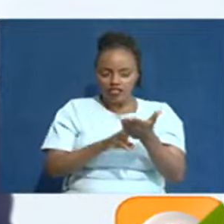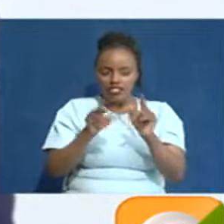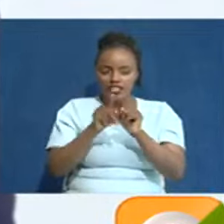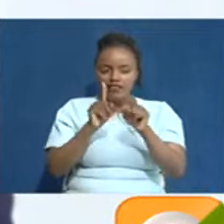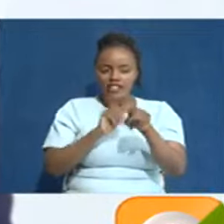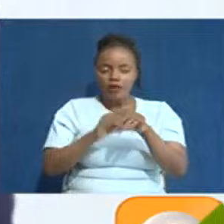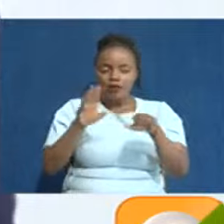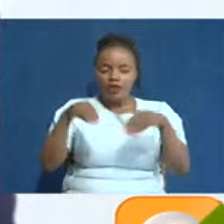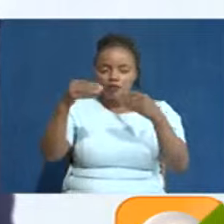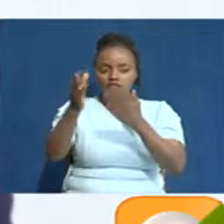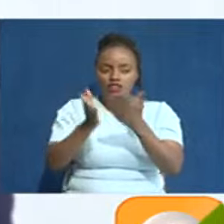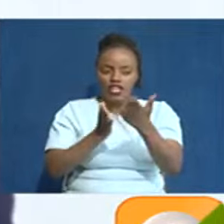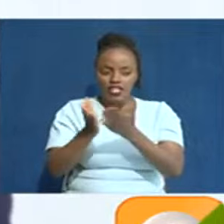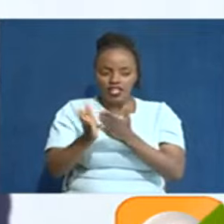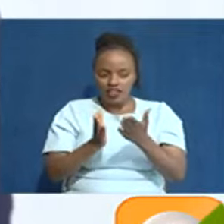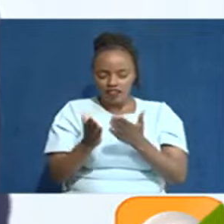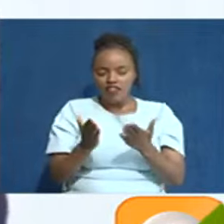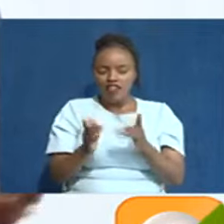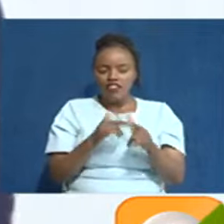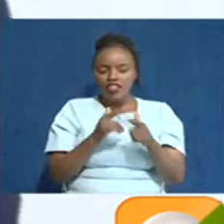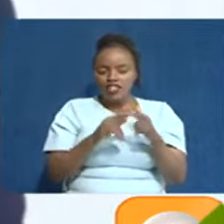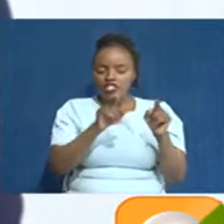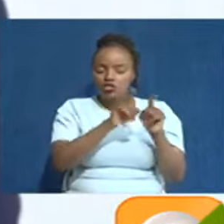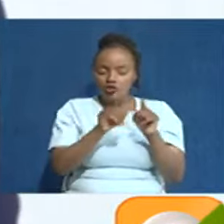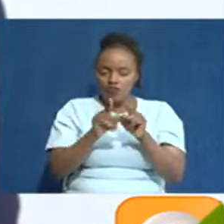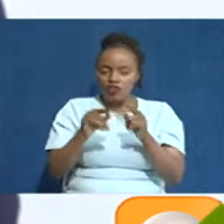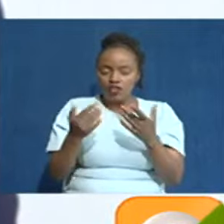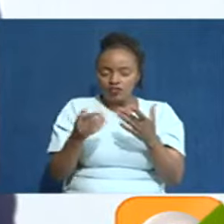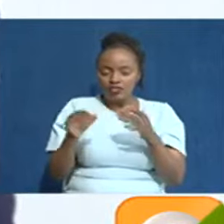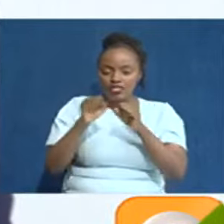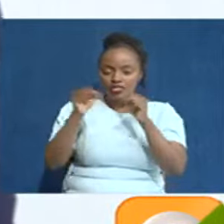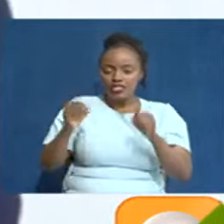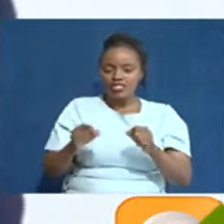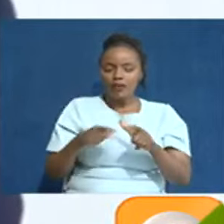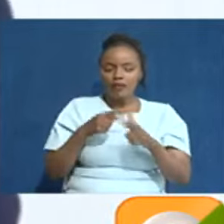continue providing service under the digital health ecosystem, we'll be